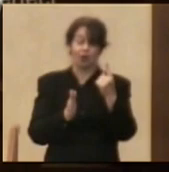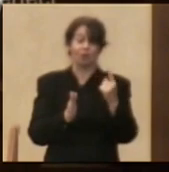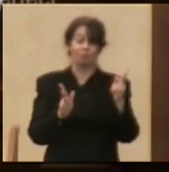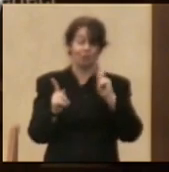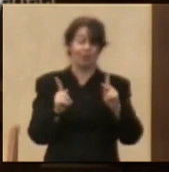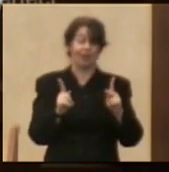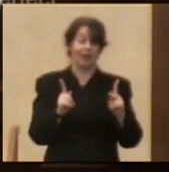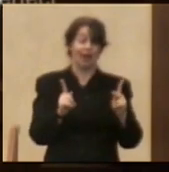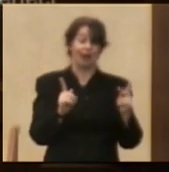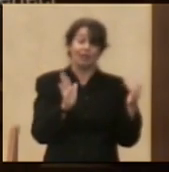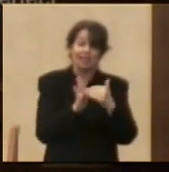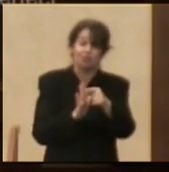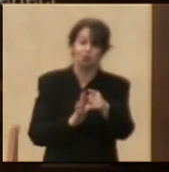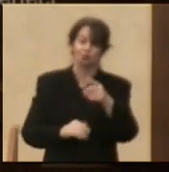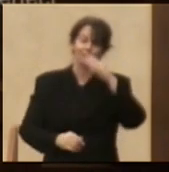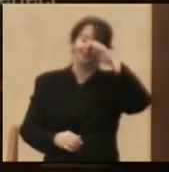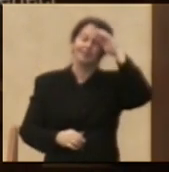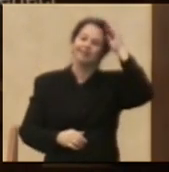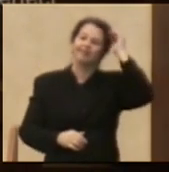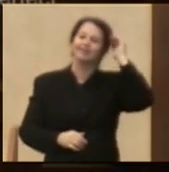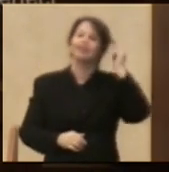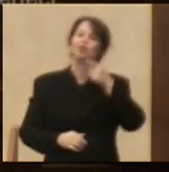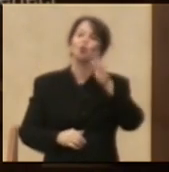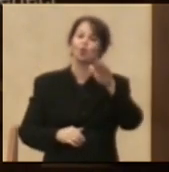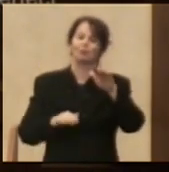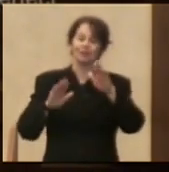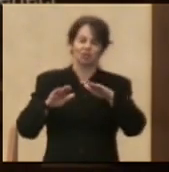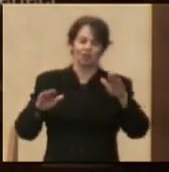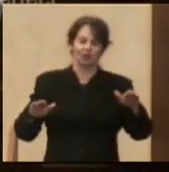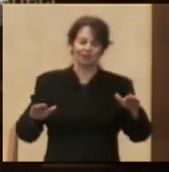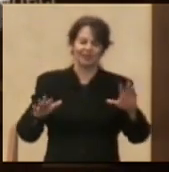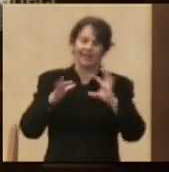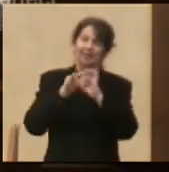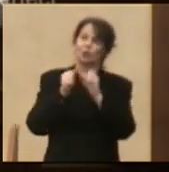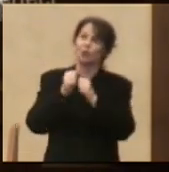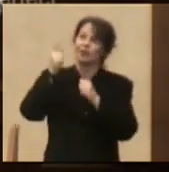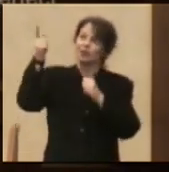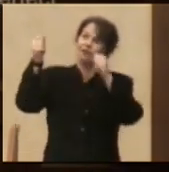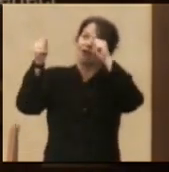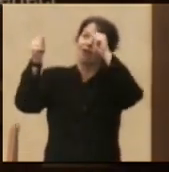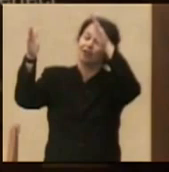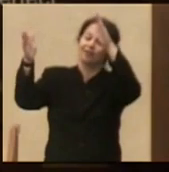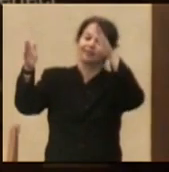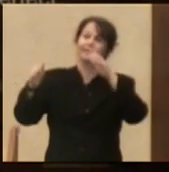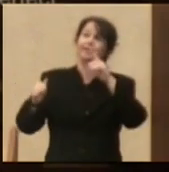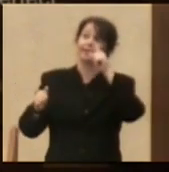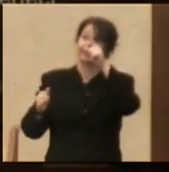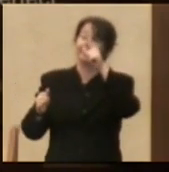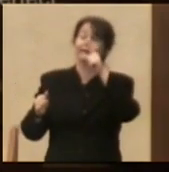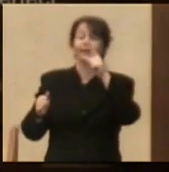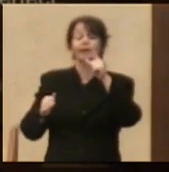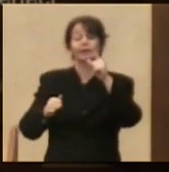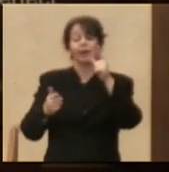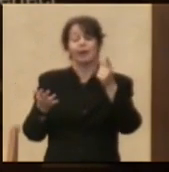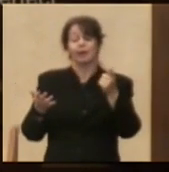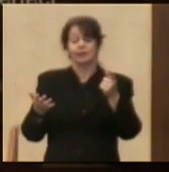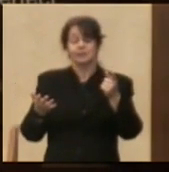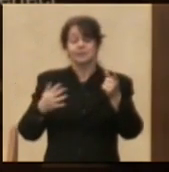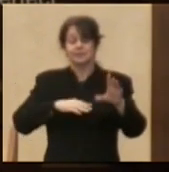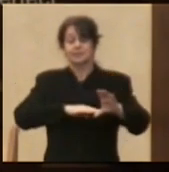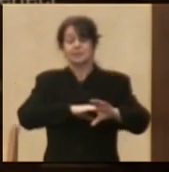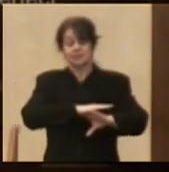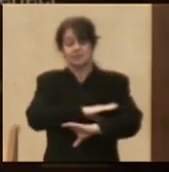you, so that you may be children of your Father in heaven. For he makes his sun rise on the evil and on the